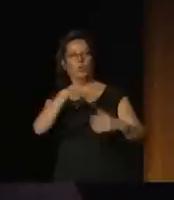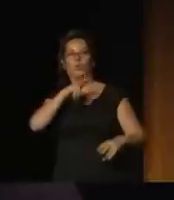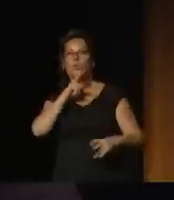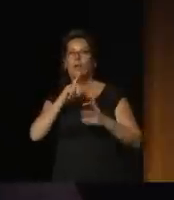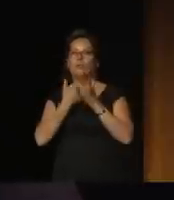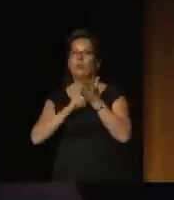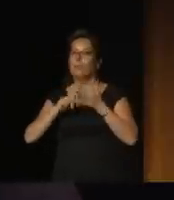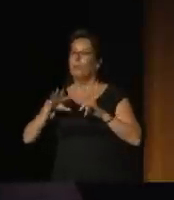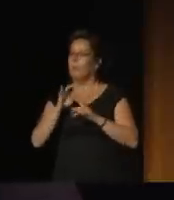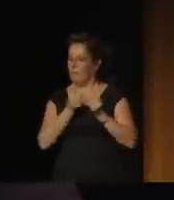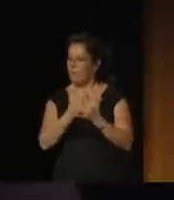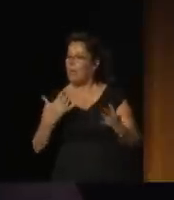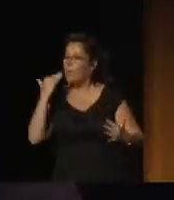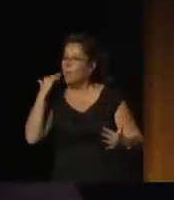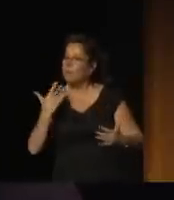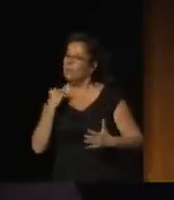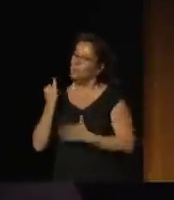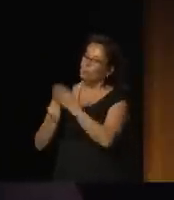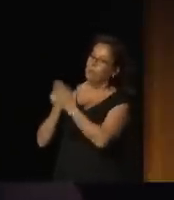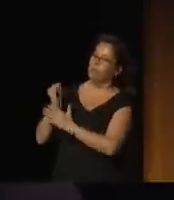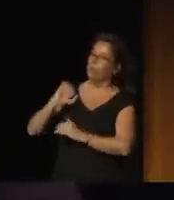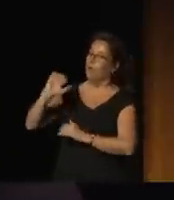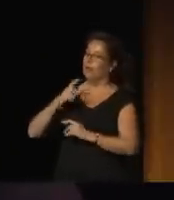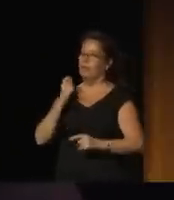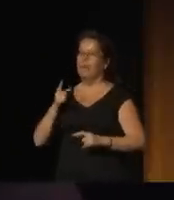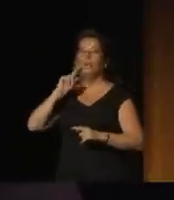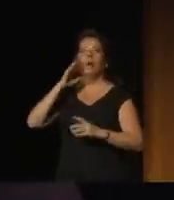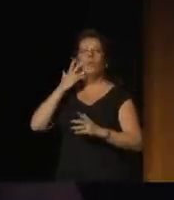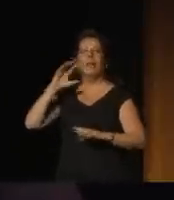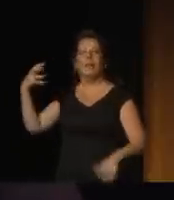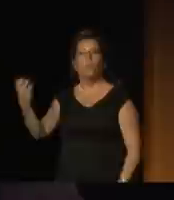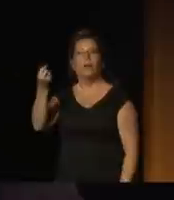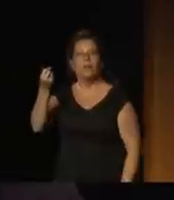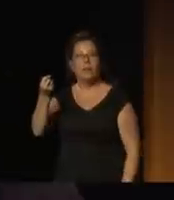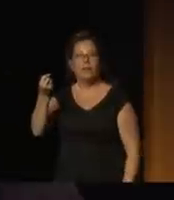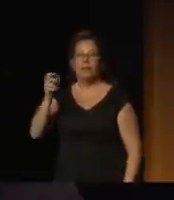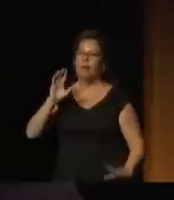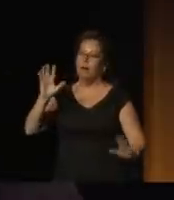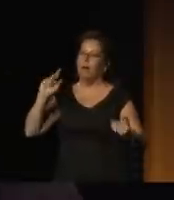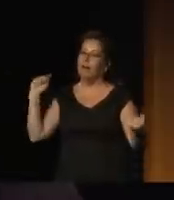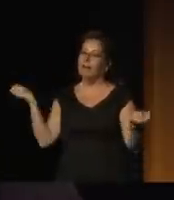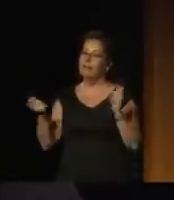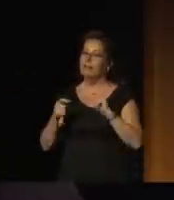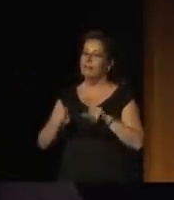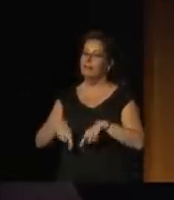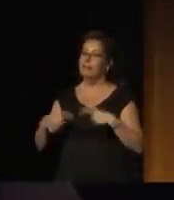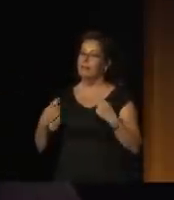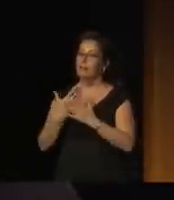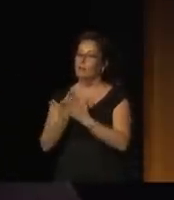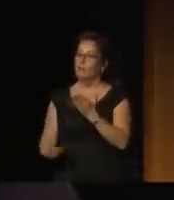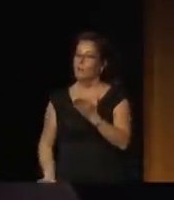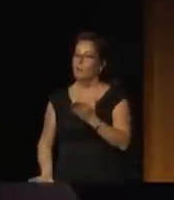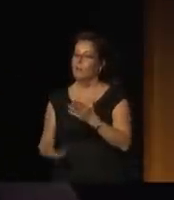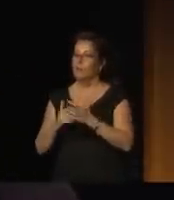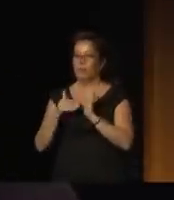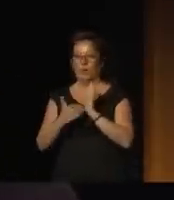them women. But once he won, it was a different ballgame. And so I think that what's happening in the GOP now is people